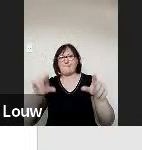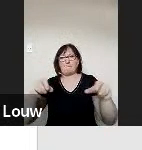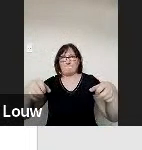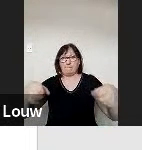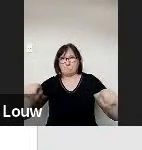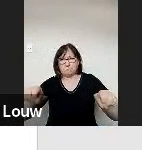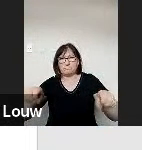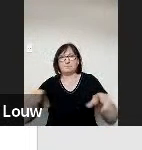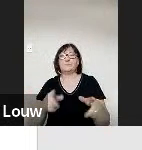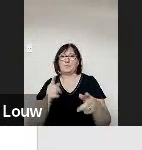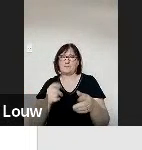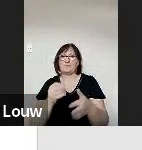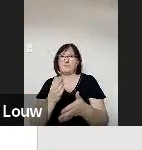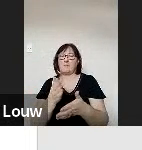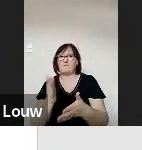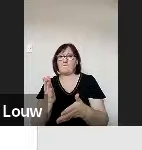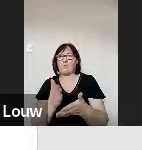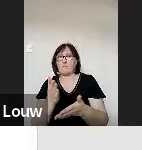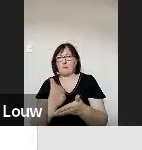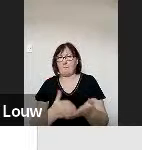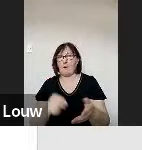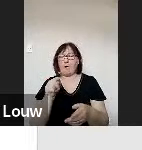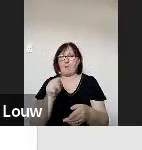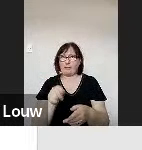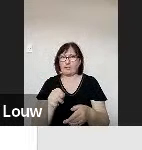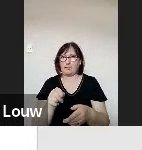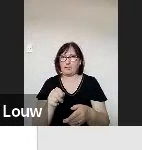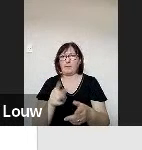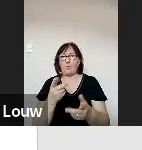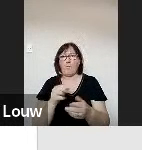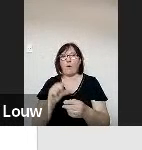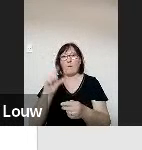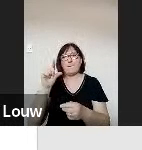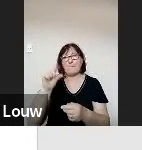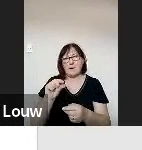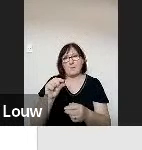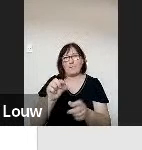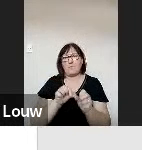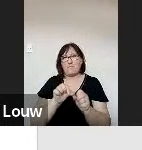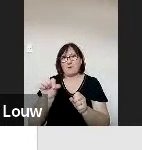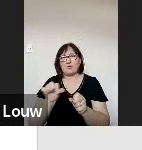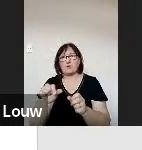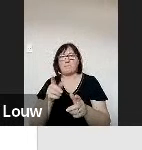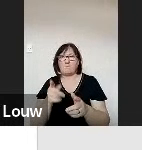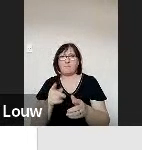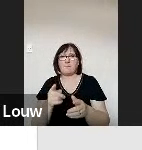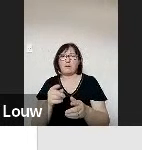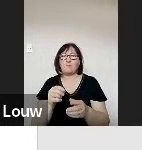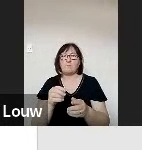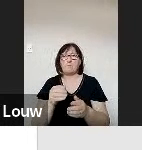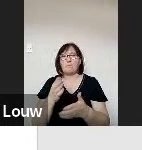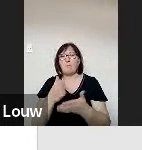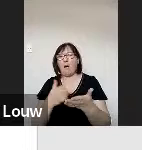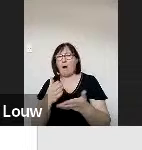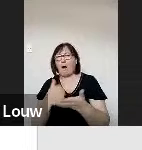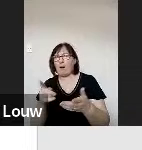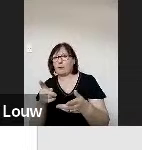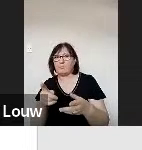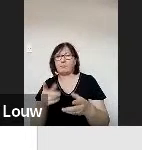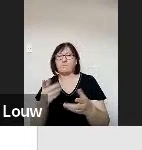that are presented, and at least a minimum of the major parts that are listed with the ticks,